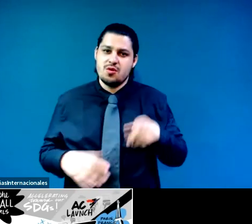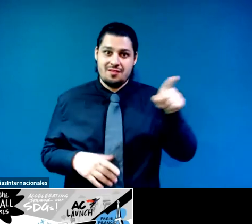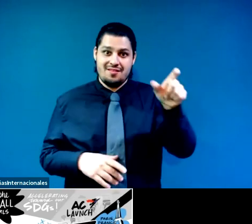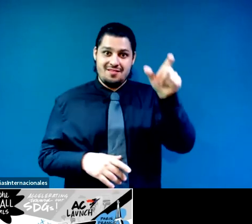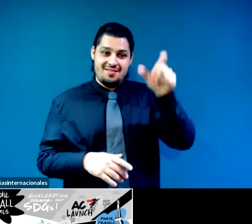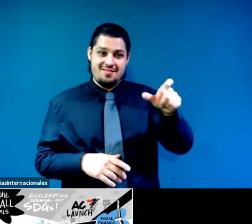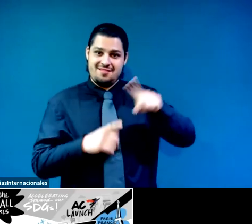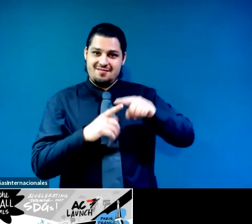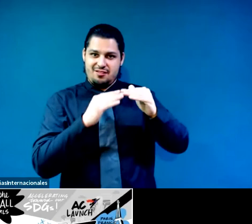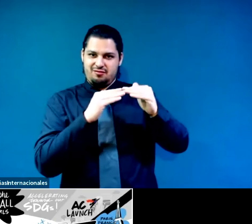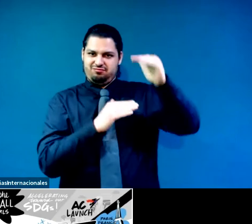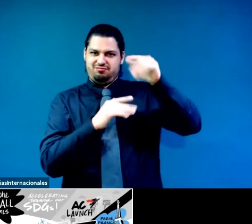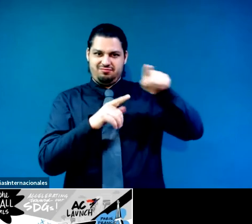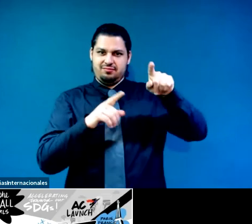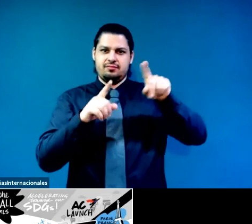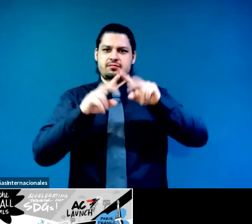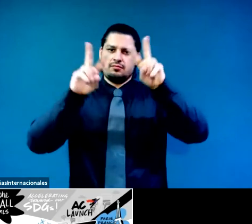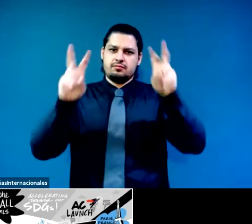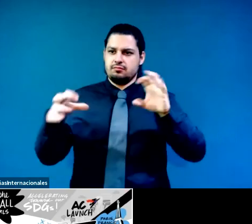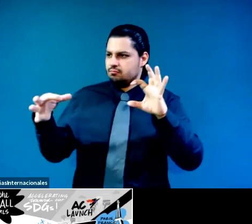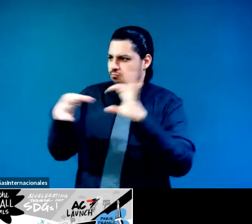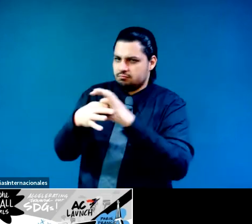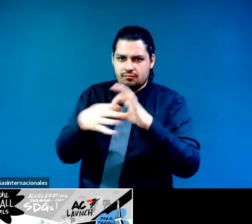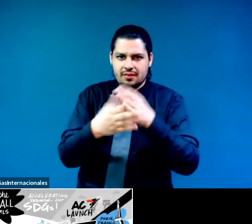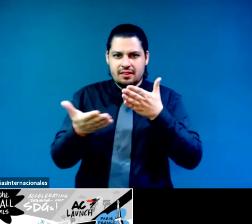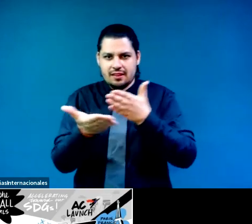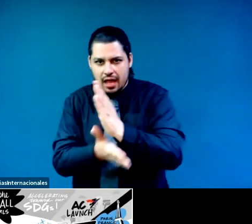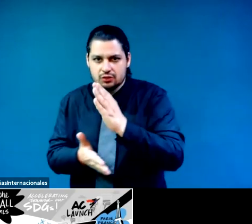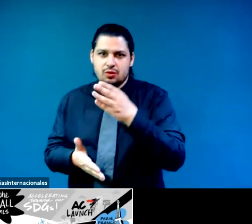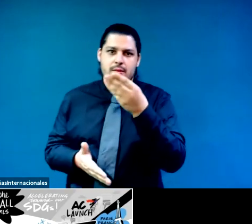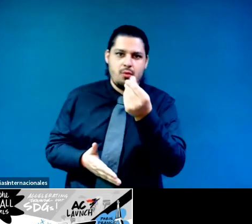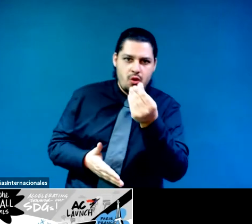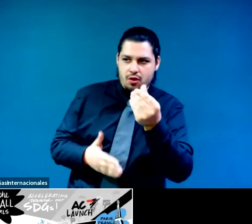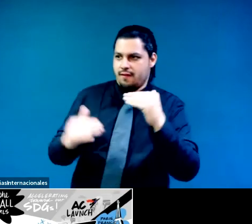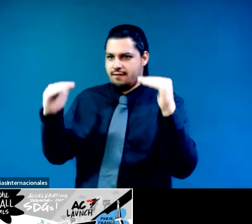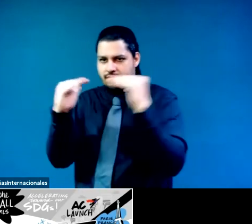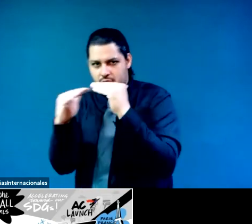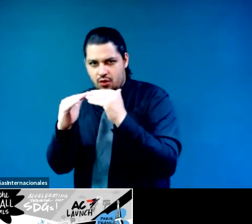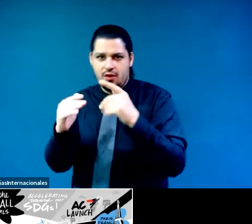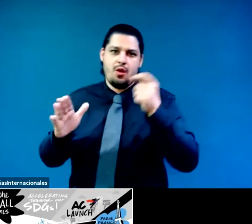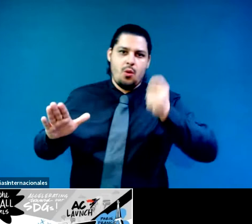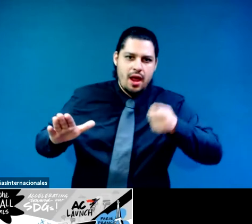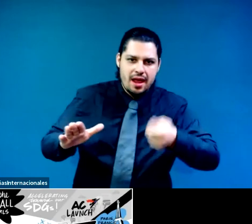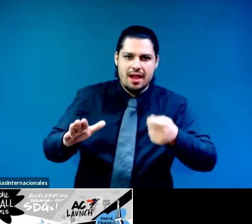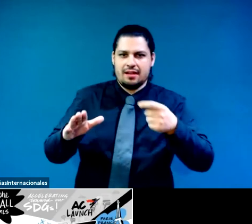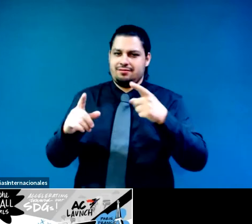these leaders are this morning represented by a youth-led organization, civil society,